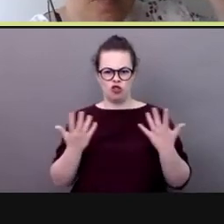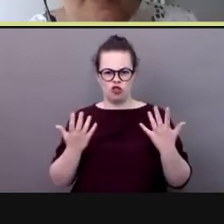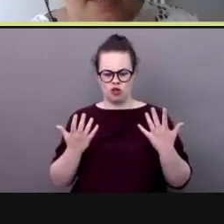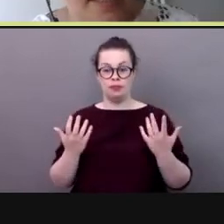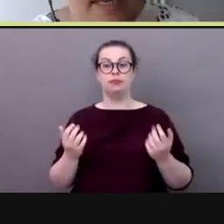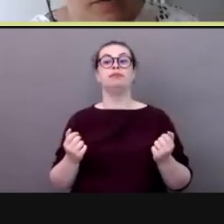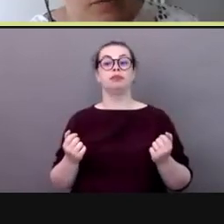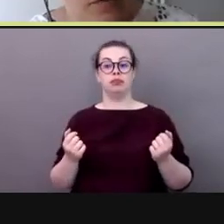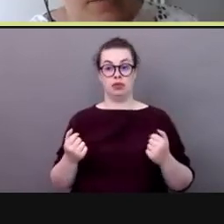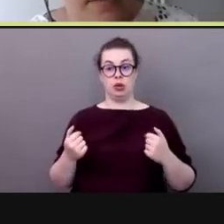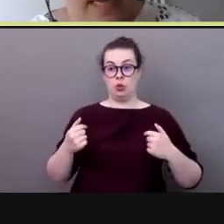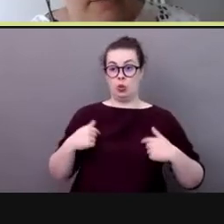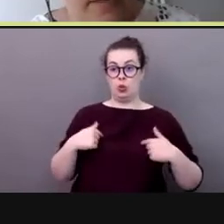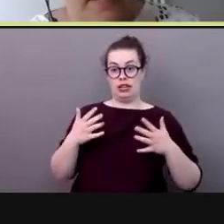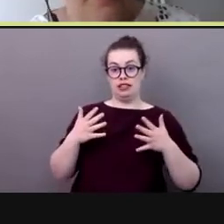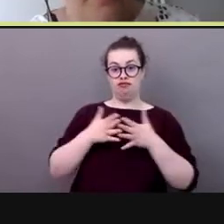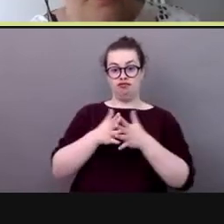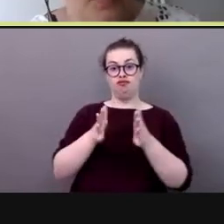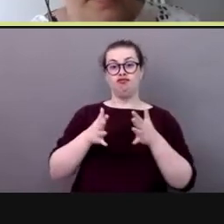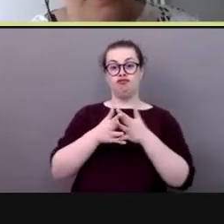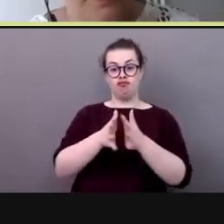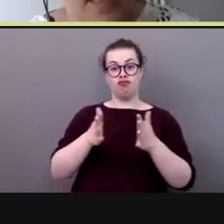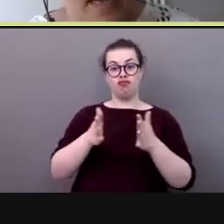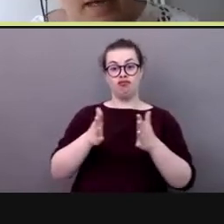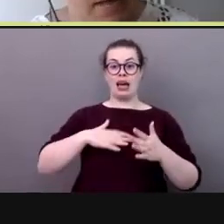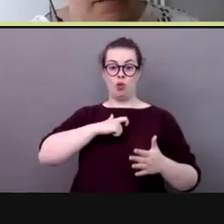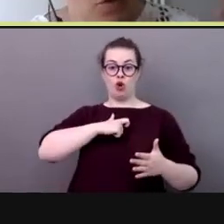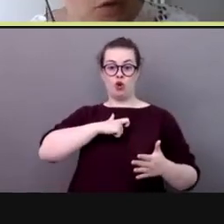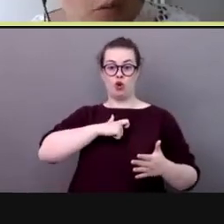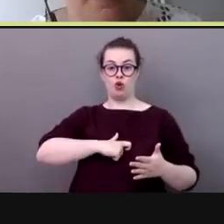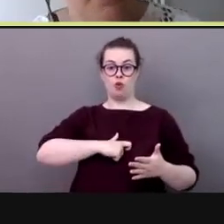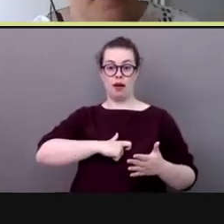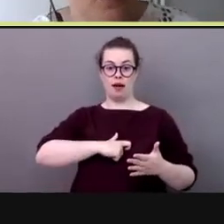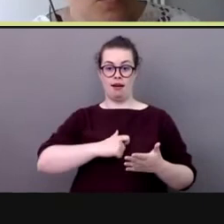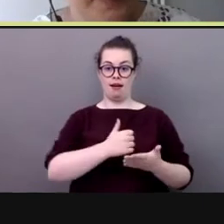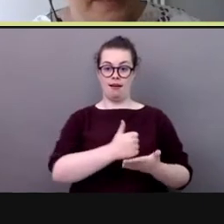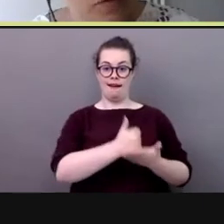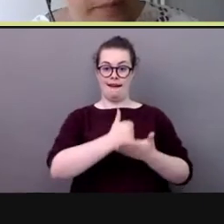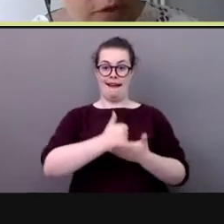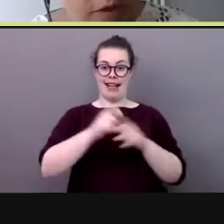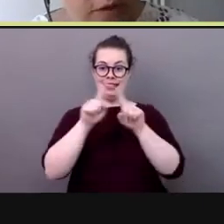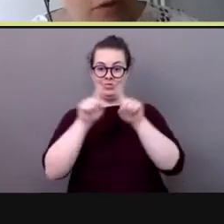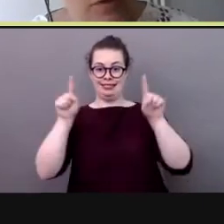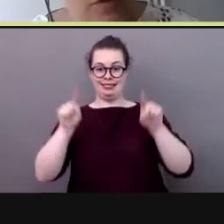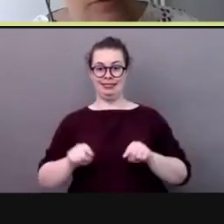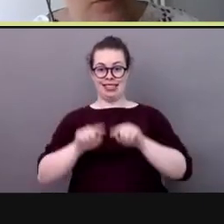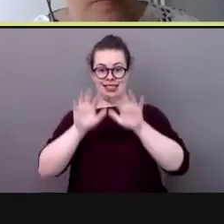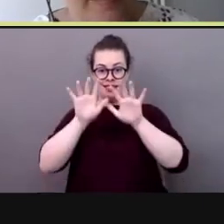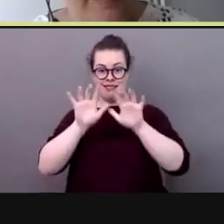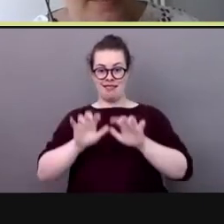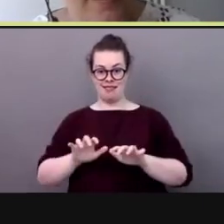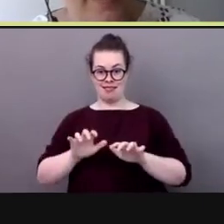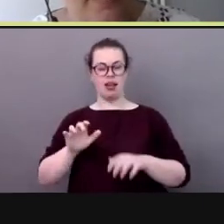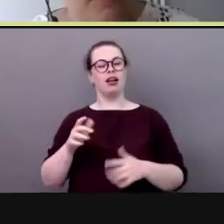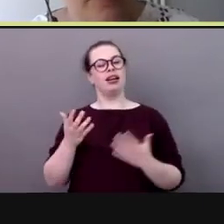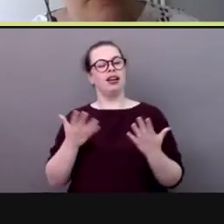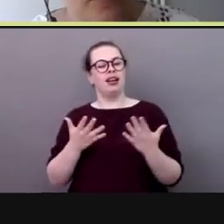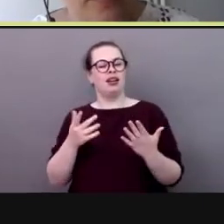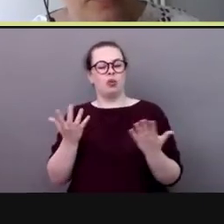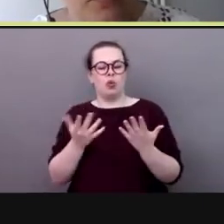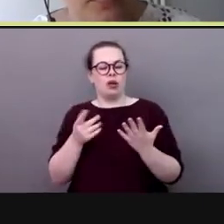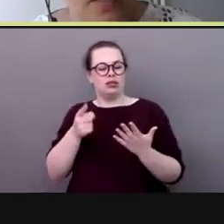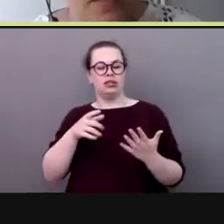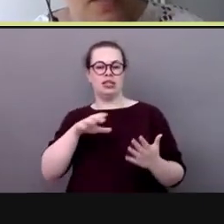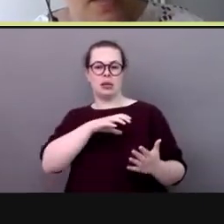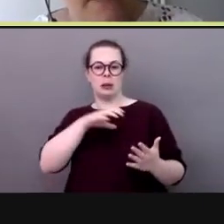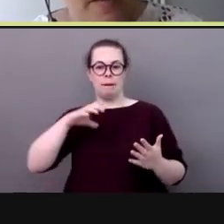on humanitarian aid, so which is a recent policy document from the European Commission on the humanitarian aid, and we